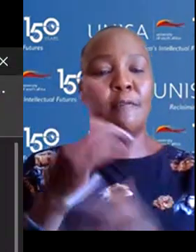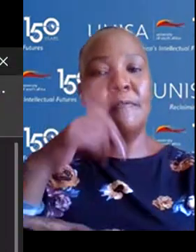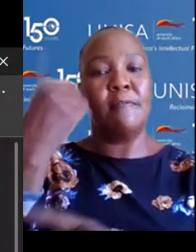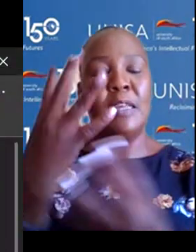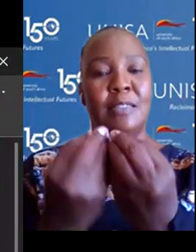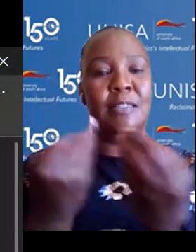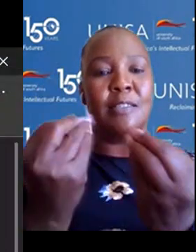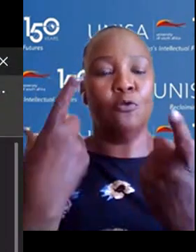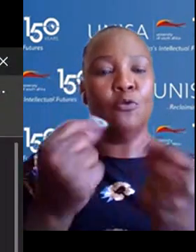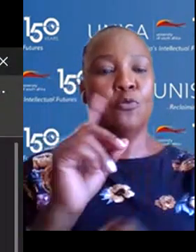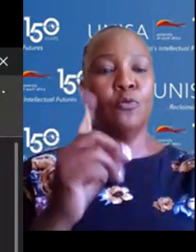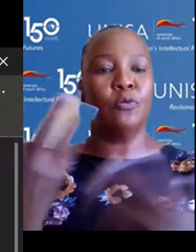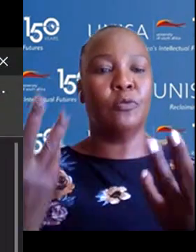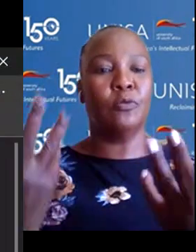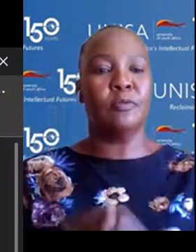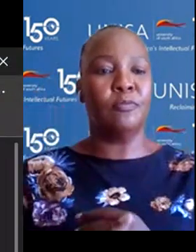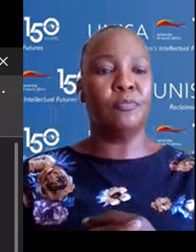going to do is, guys,